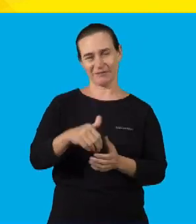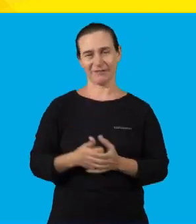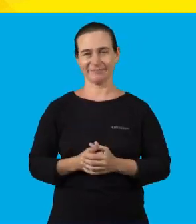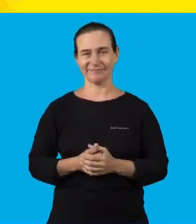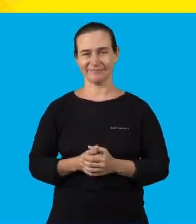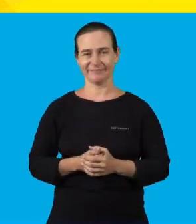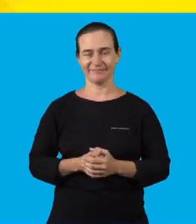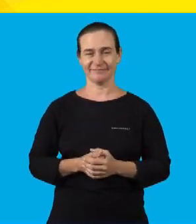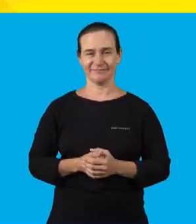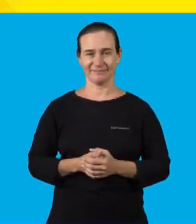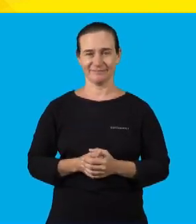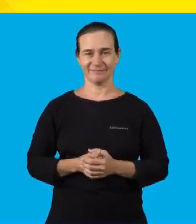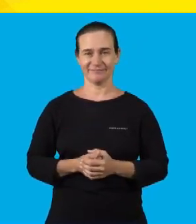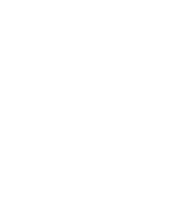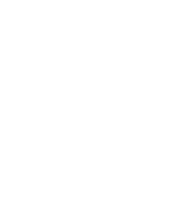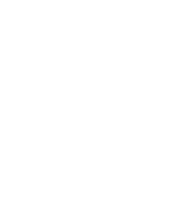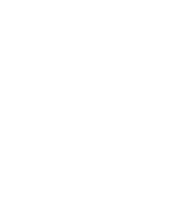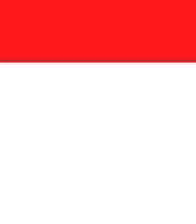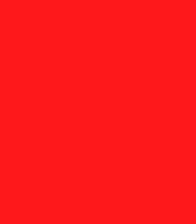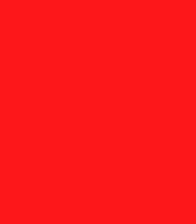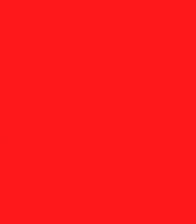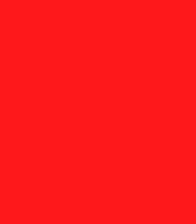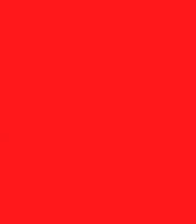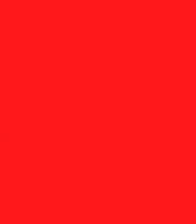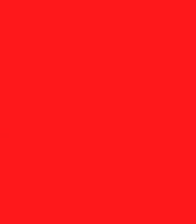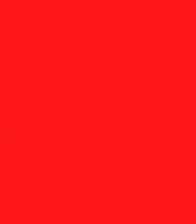an ad break and then we'll see you just now.